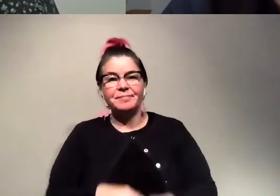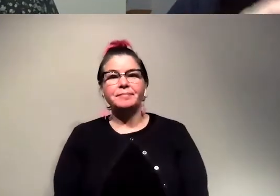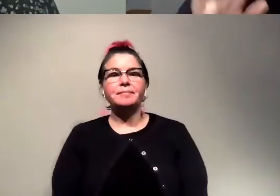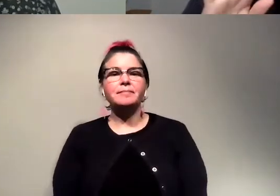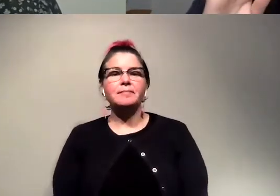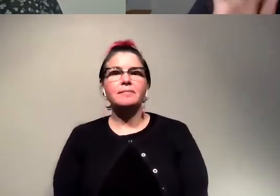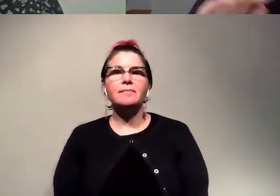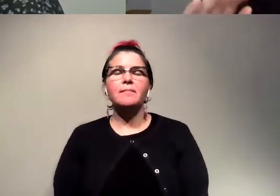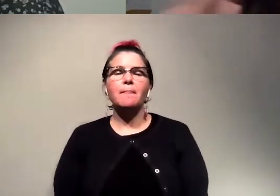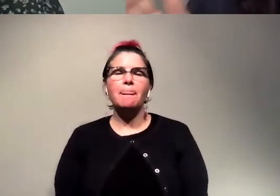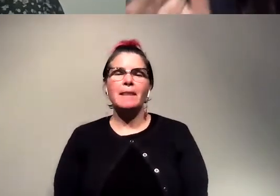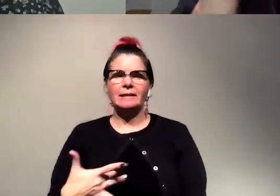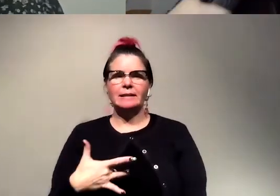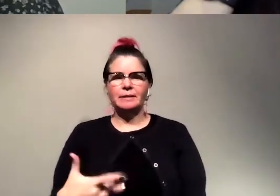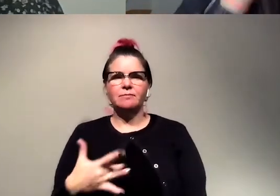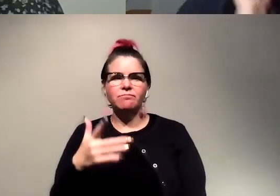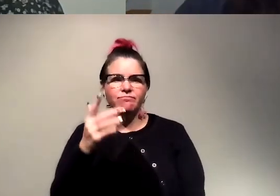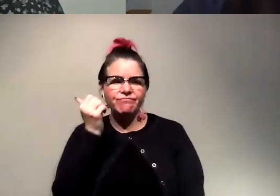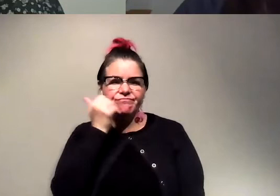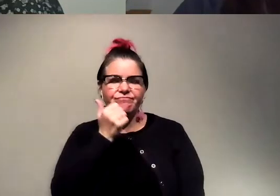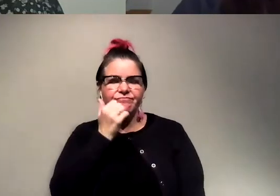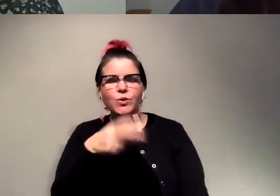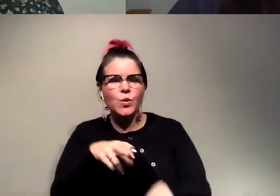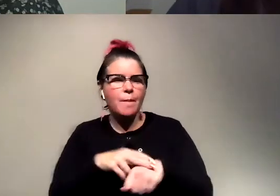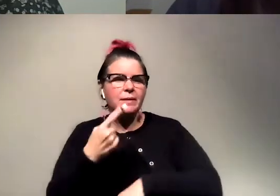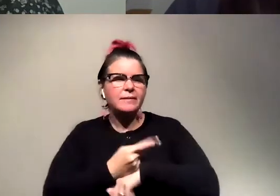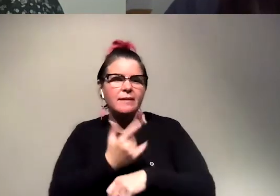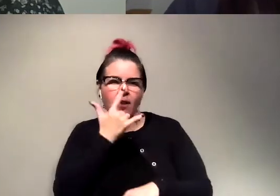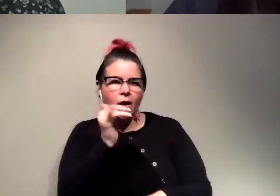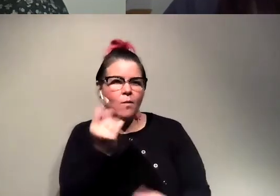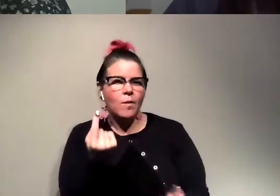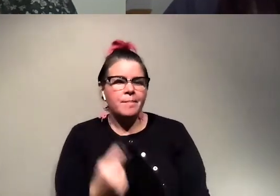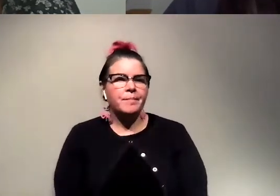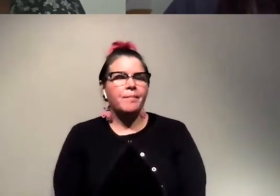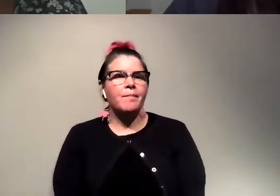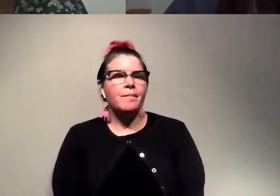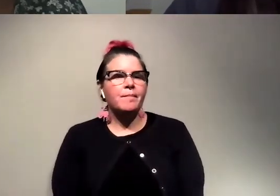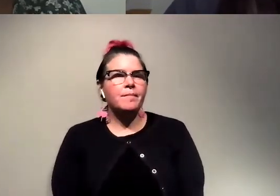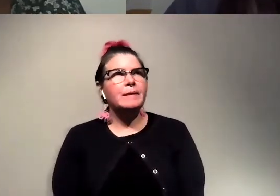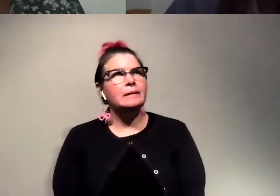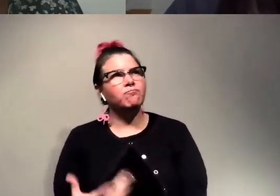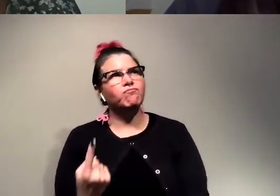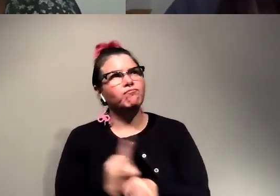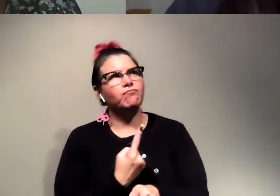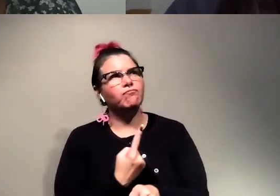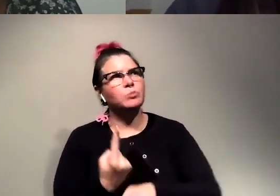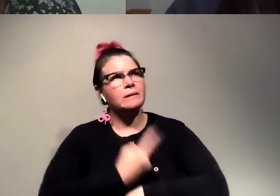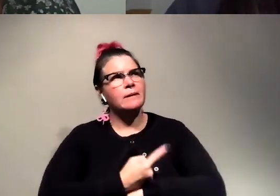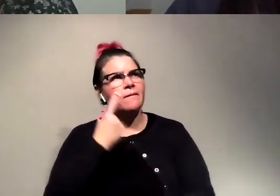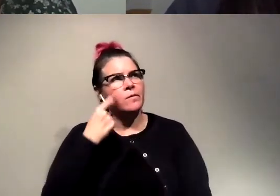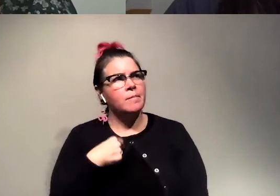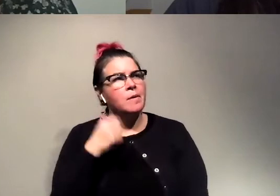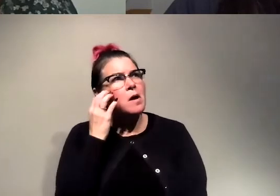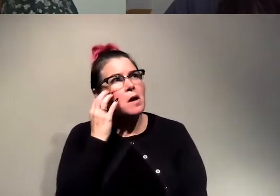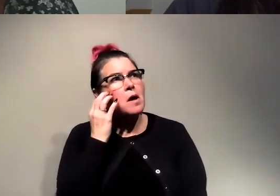So what does a typical day in your field look like? Typical day. So if I was